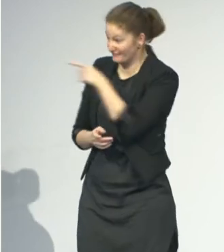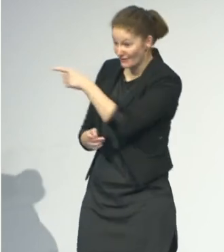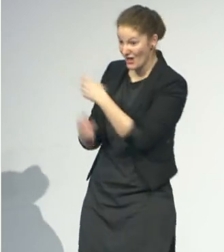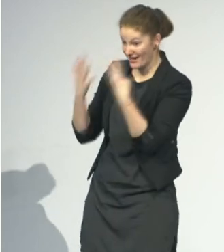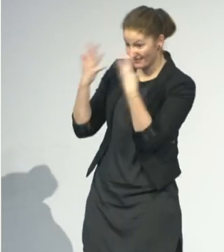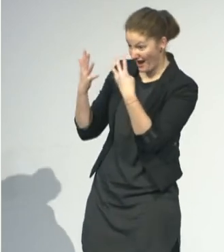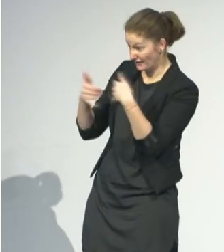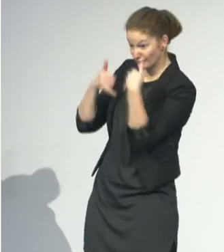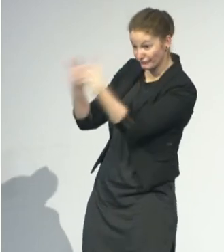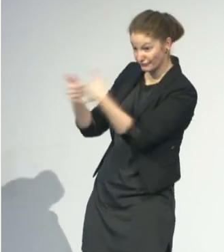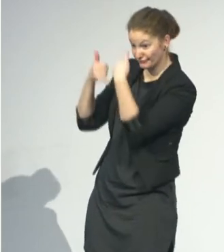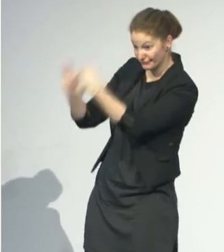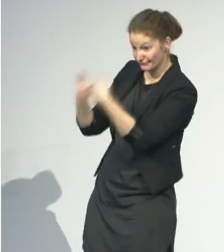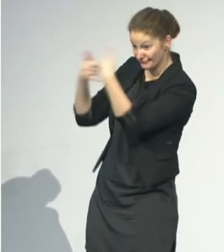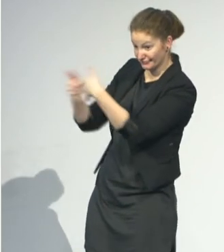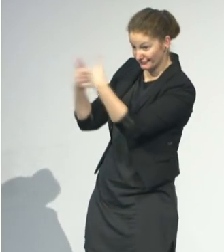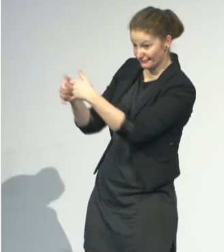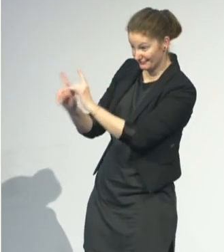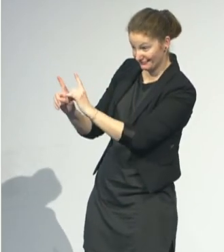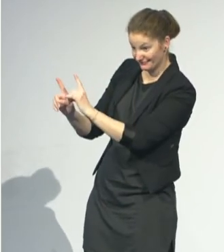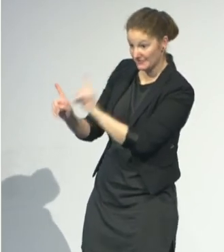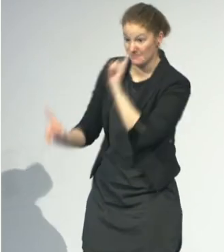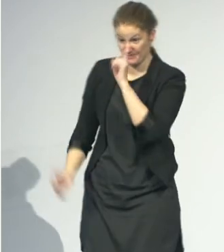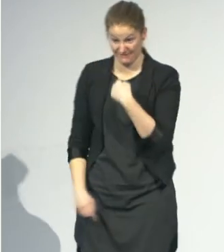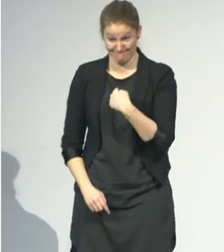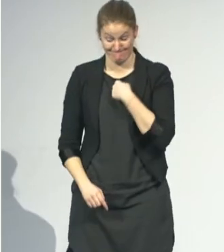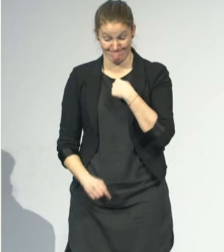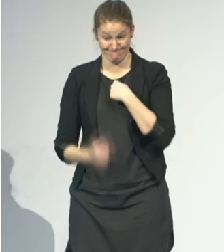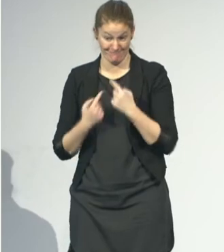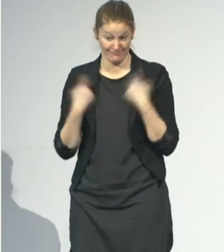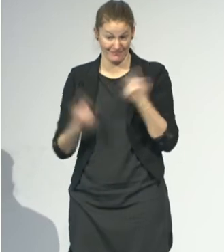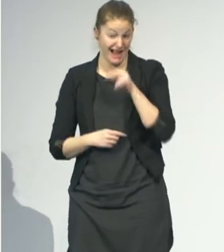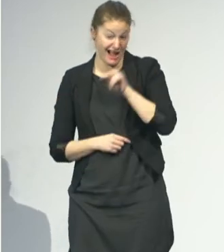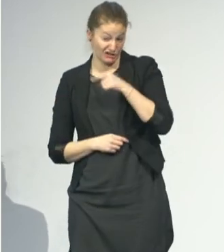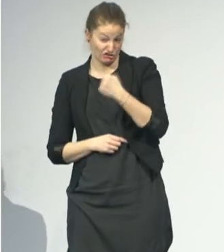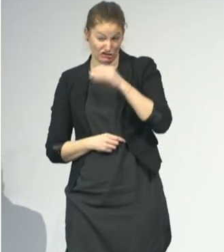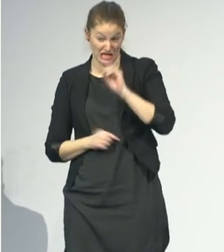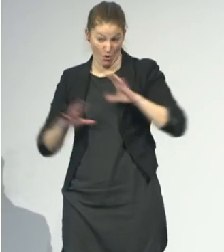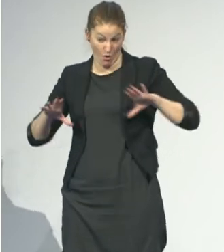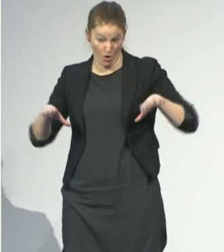NGO has been impacted directly